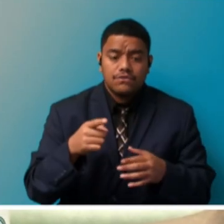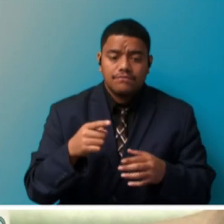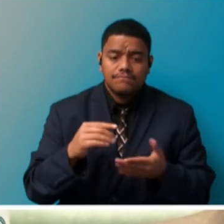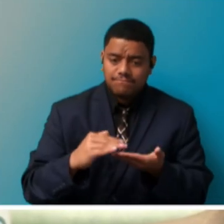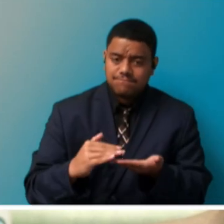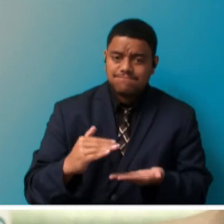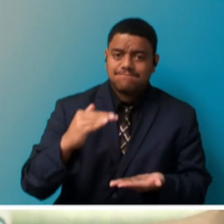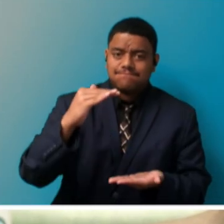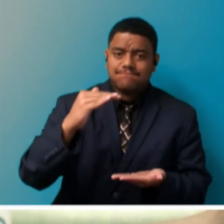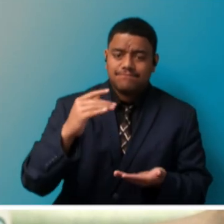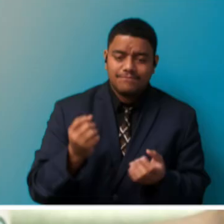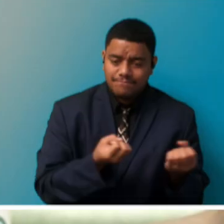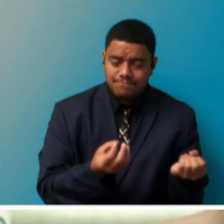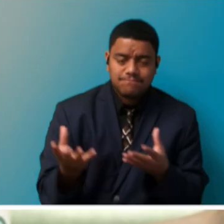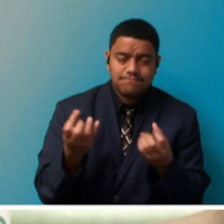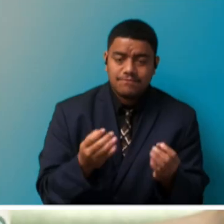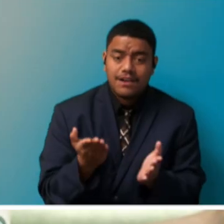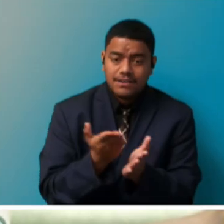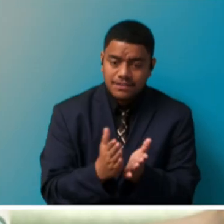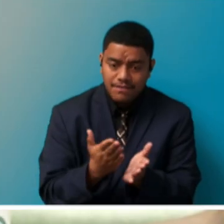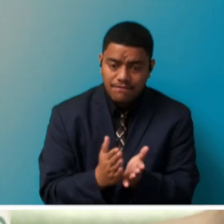of production of taro, cassava.